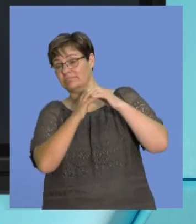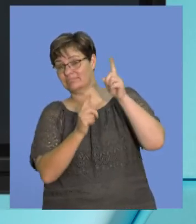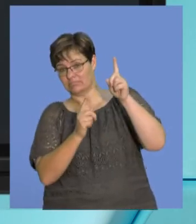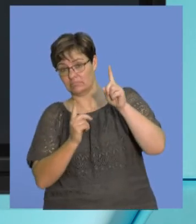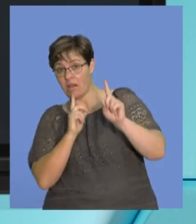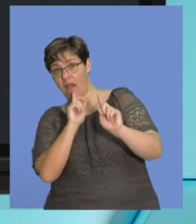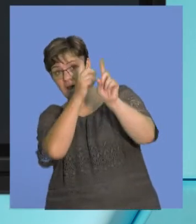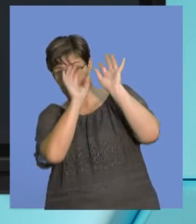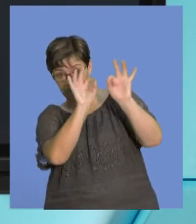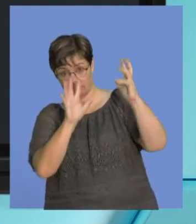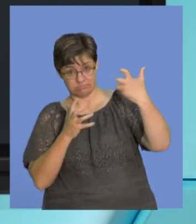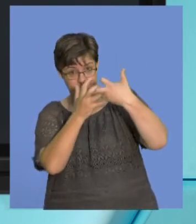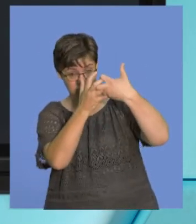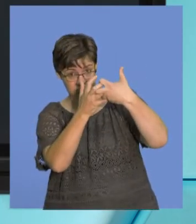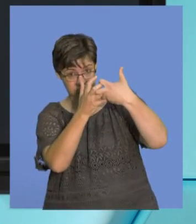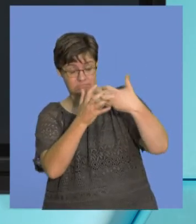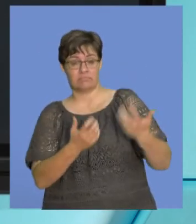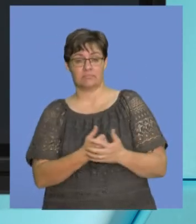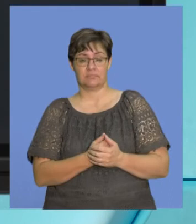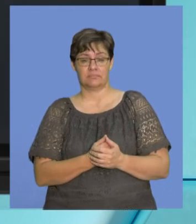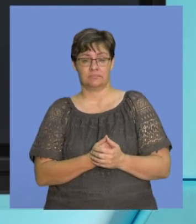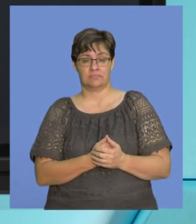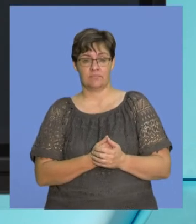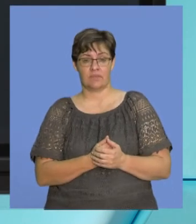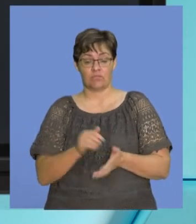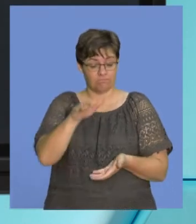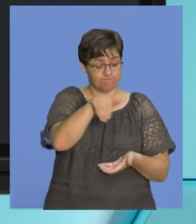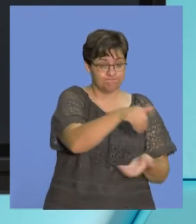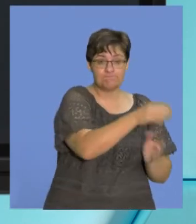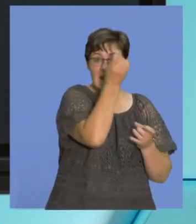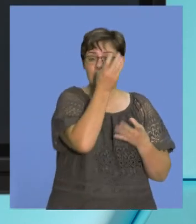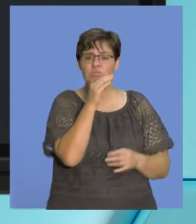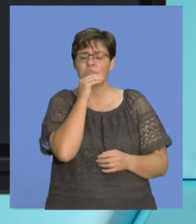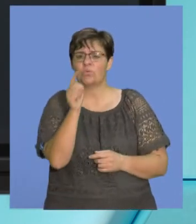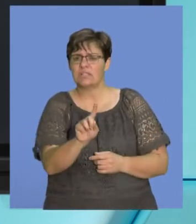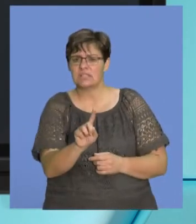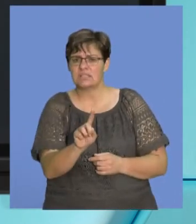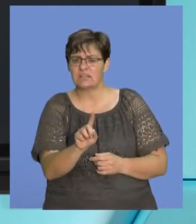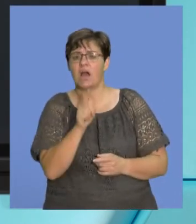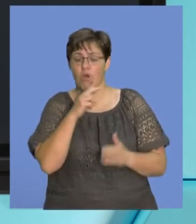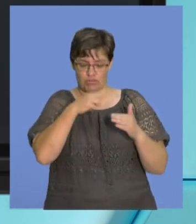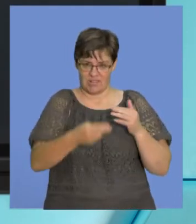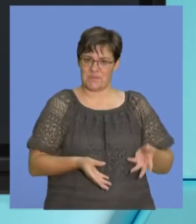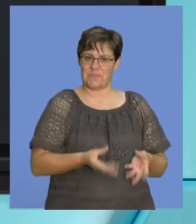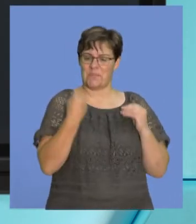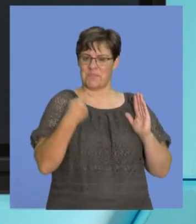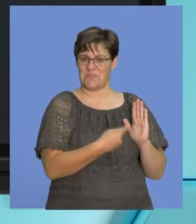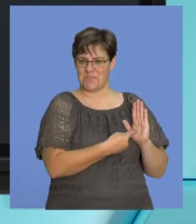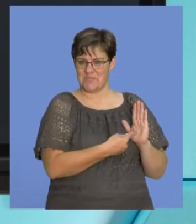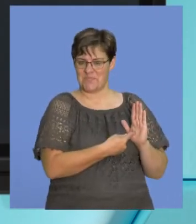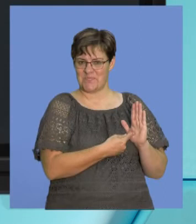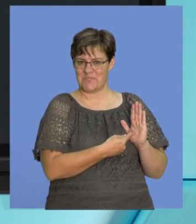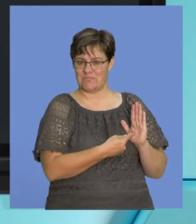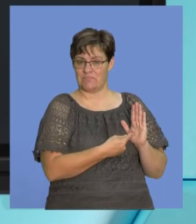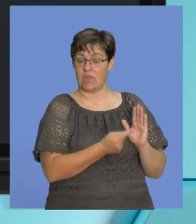you've actually stated as an aim. So we often mean that collecting information means that you've got results. You